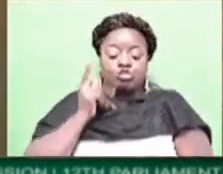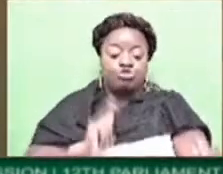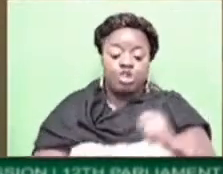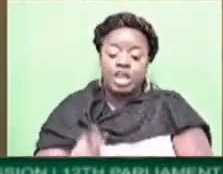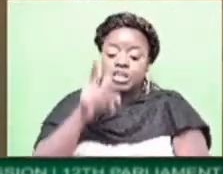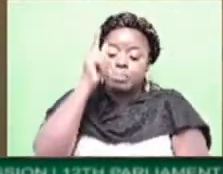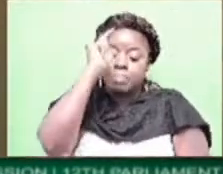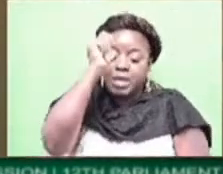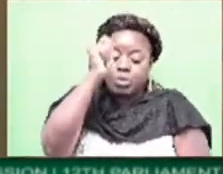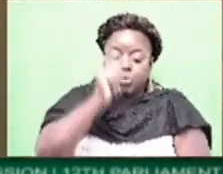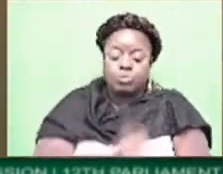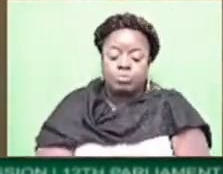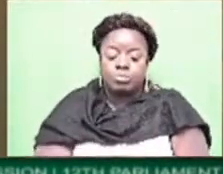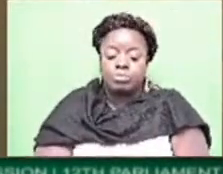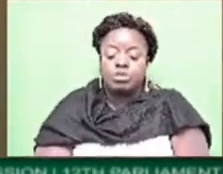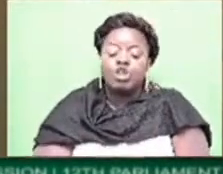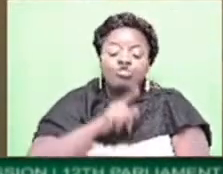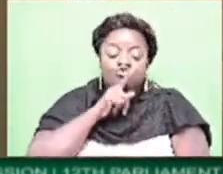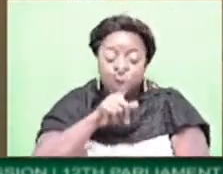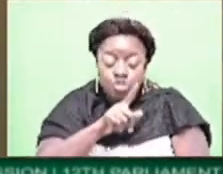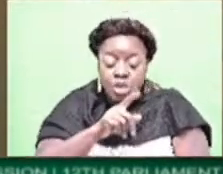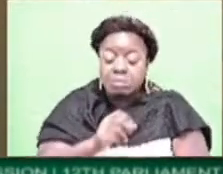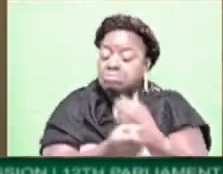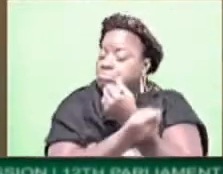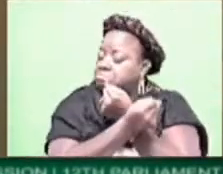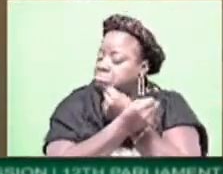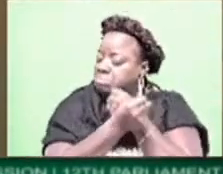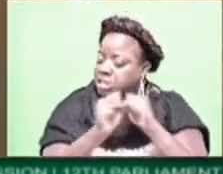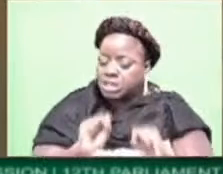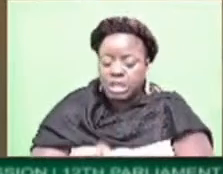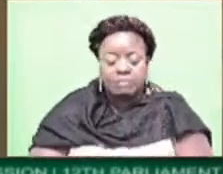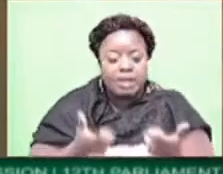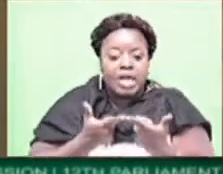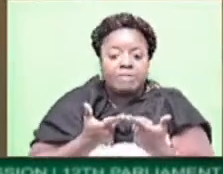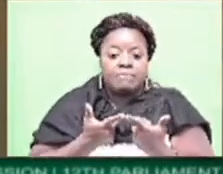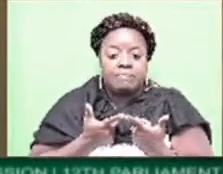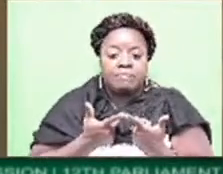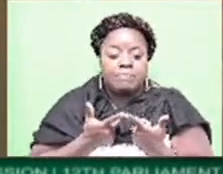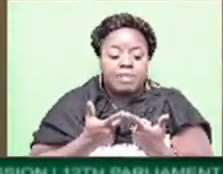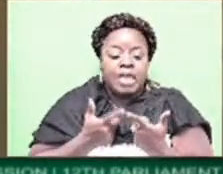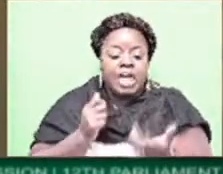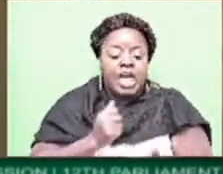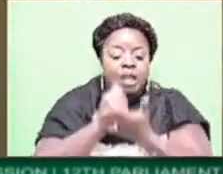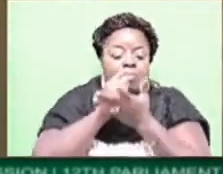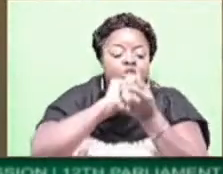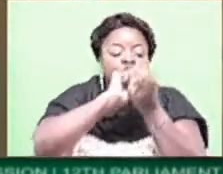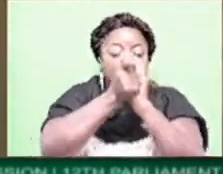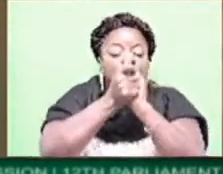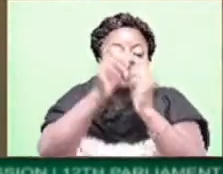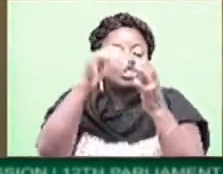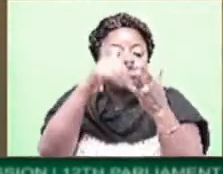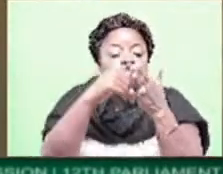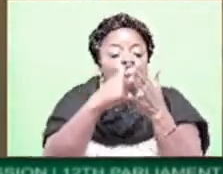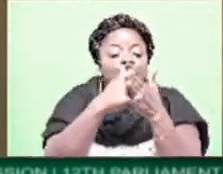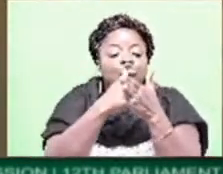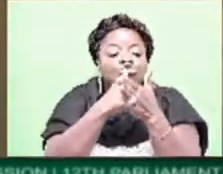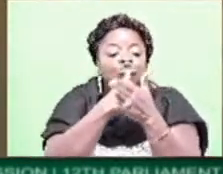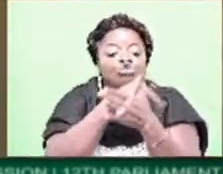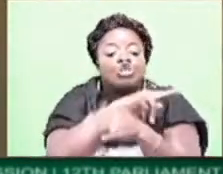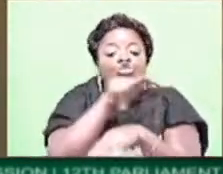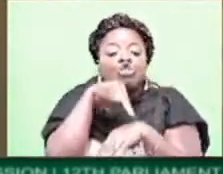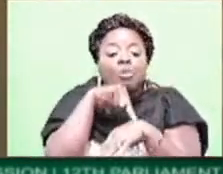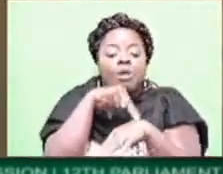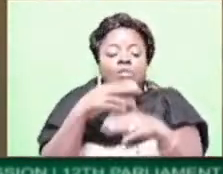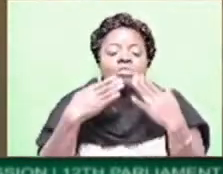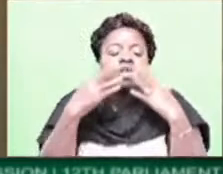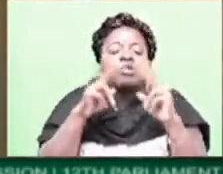will undoubtedly save lives and help us to adjust to a new normal in a very significant way. Thank you very